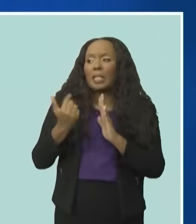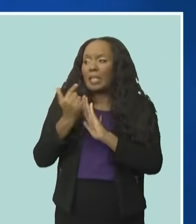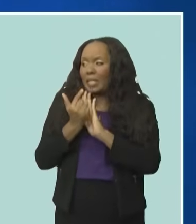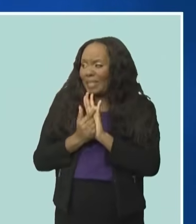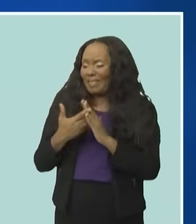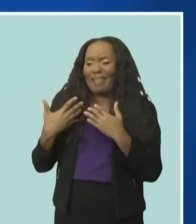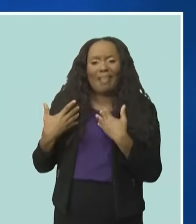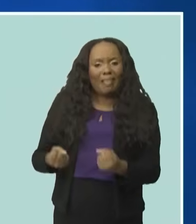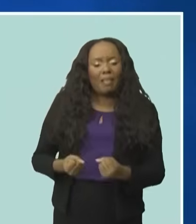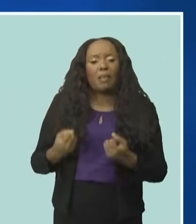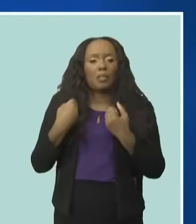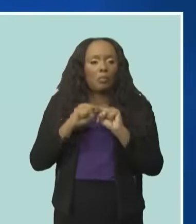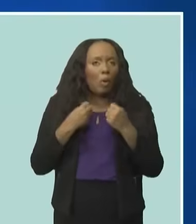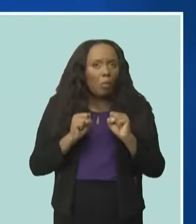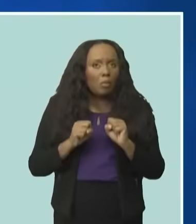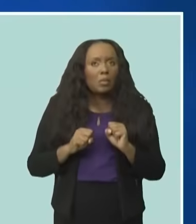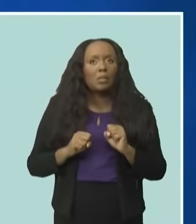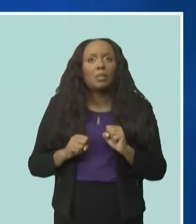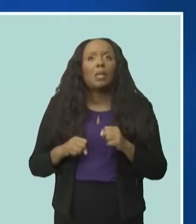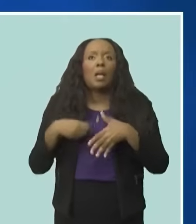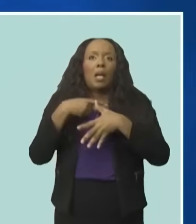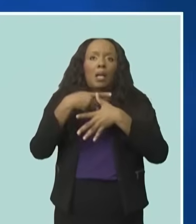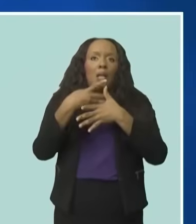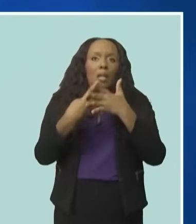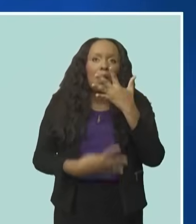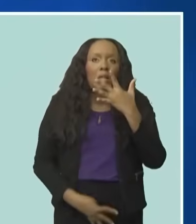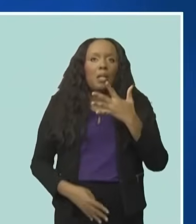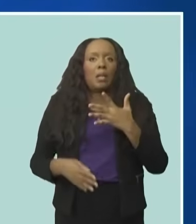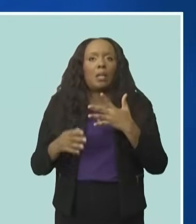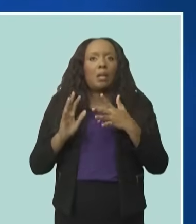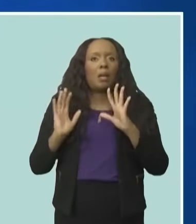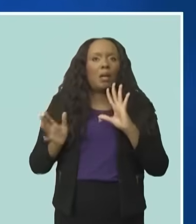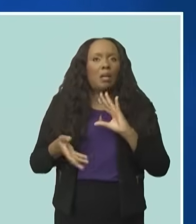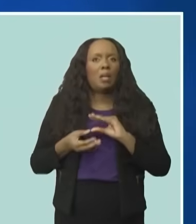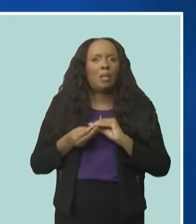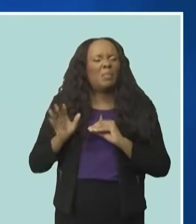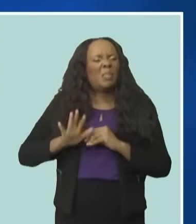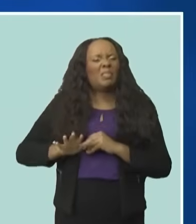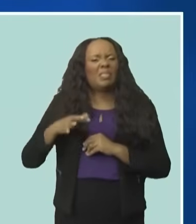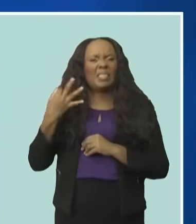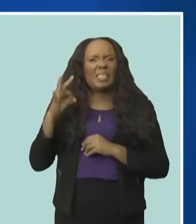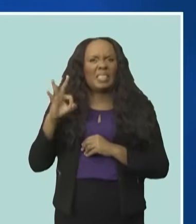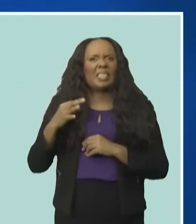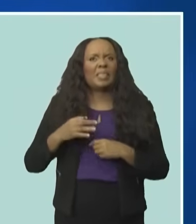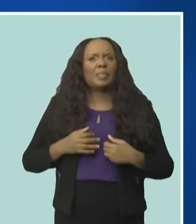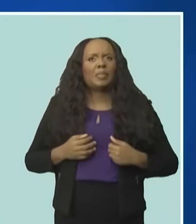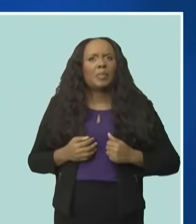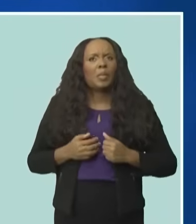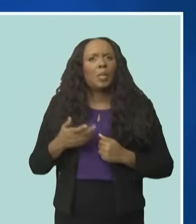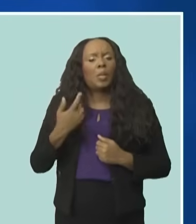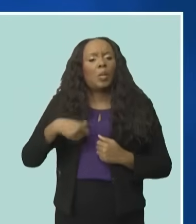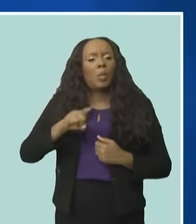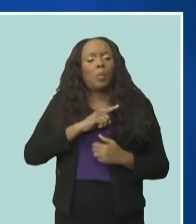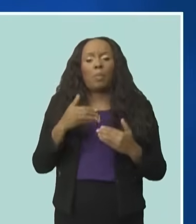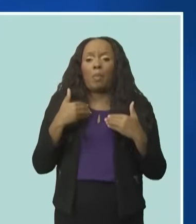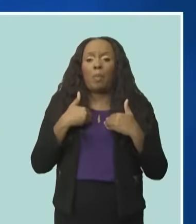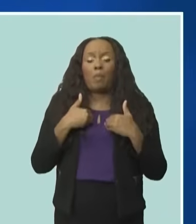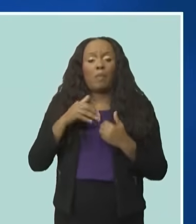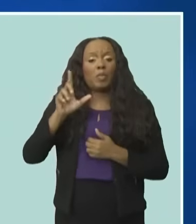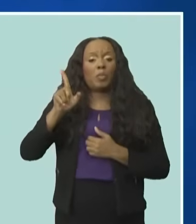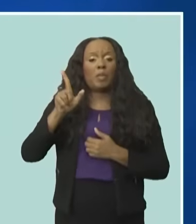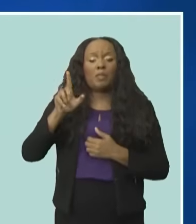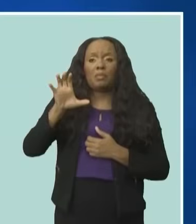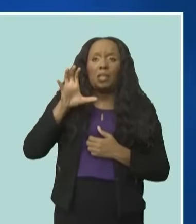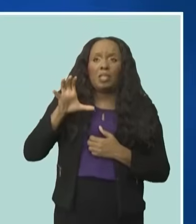and wellness, sport. I can go on. There are about 19. And of course, we have a 21st Century Educators Hub, which